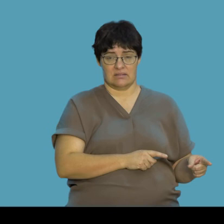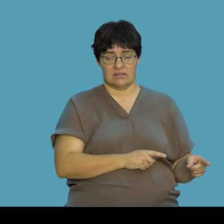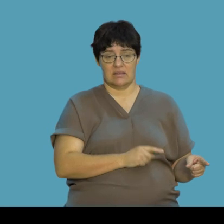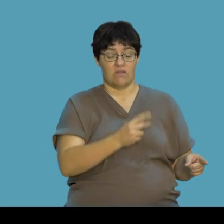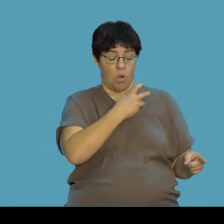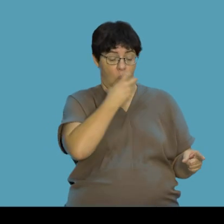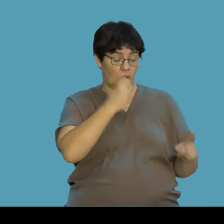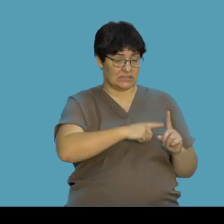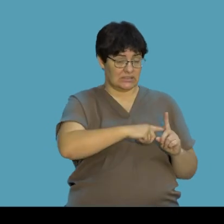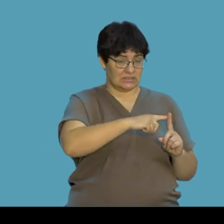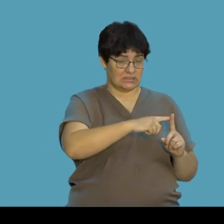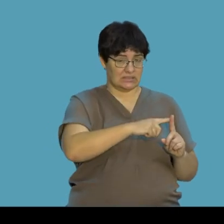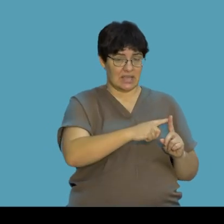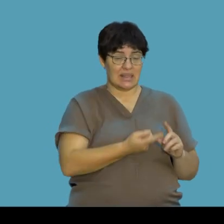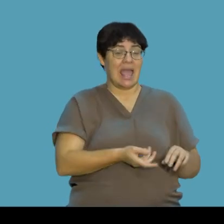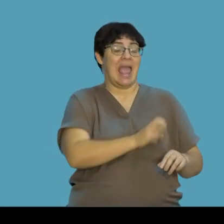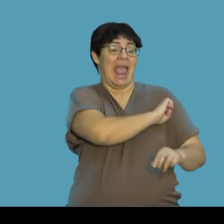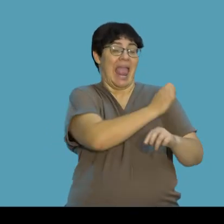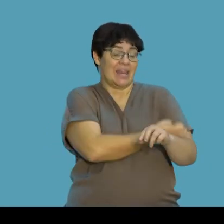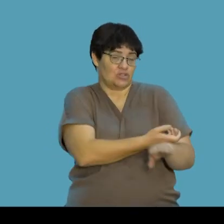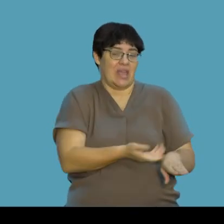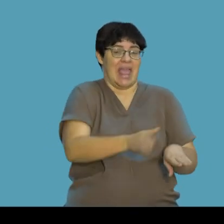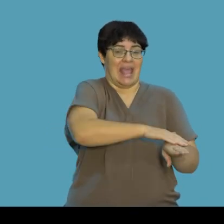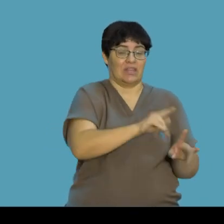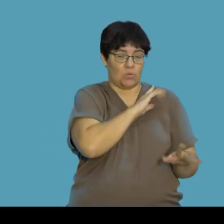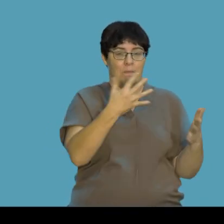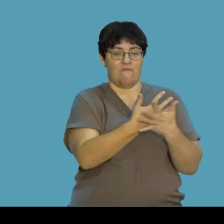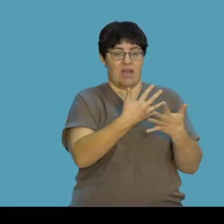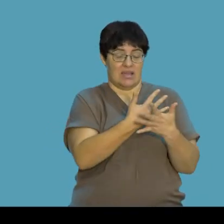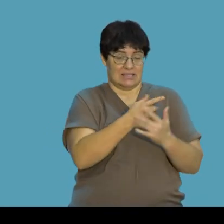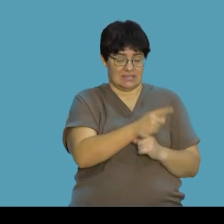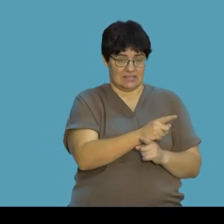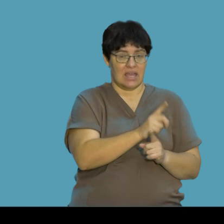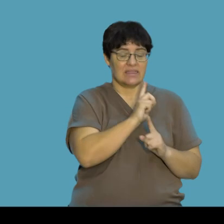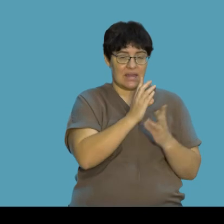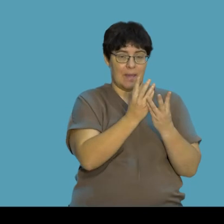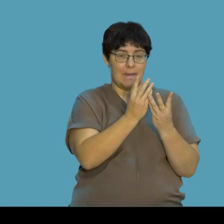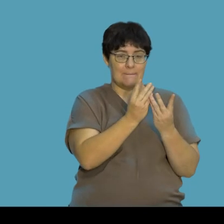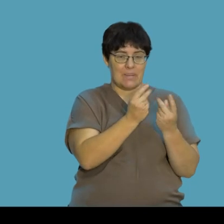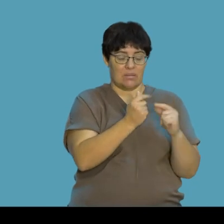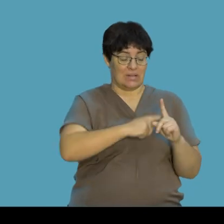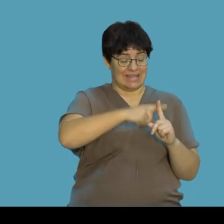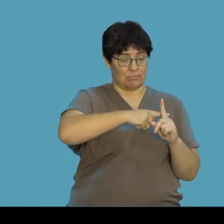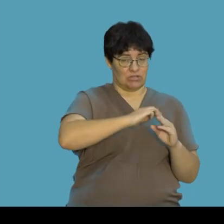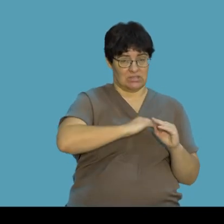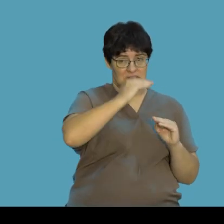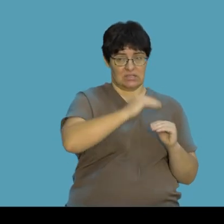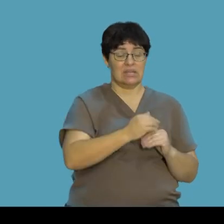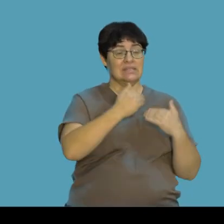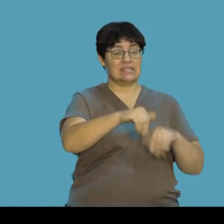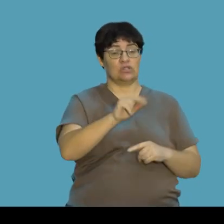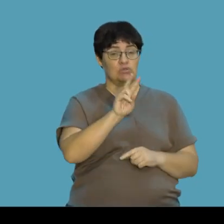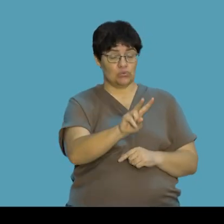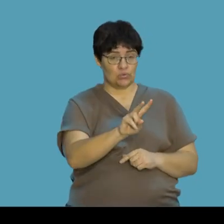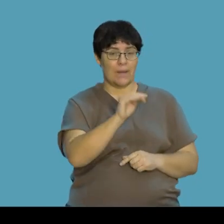they gain energy. That's why they move faster and faster, which accounts for a temperature increase, okay? Stage two involves which